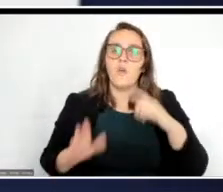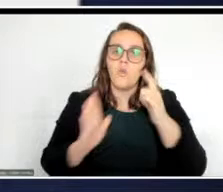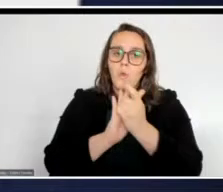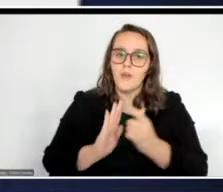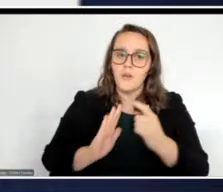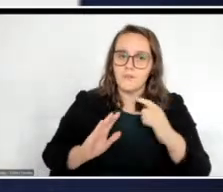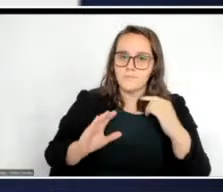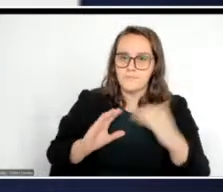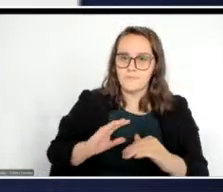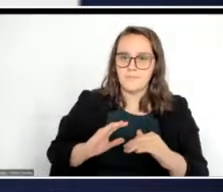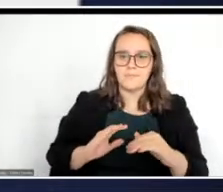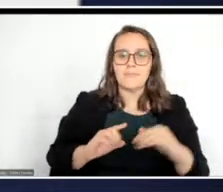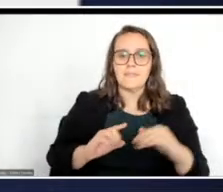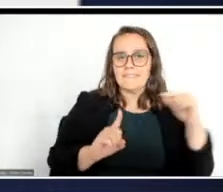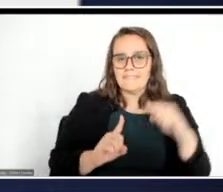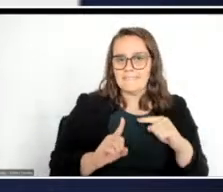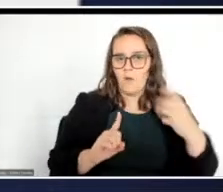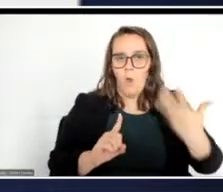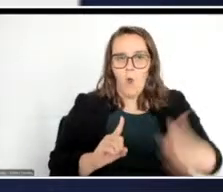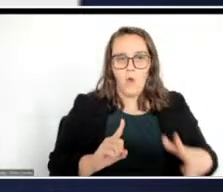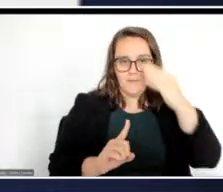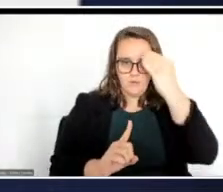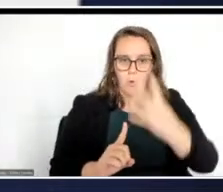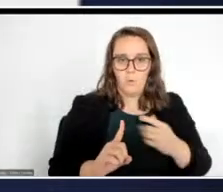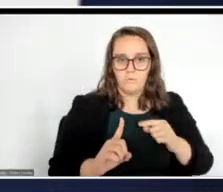so advised.